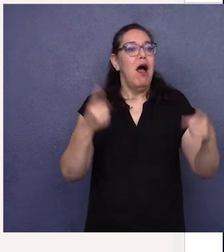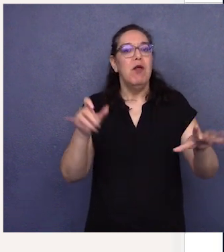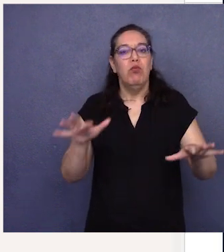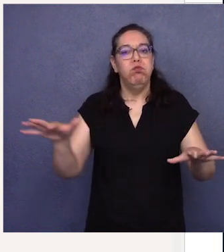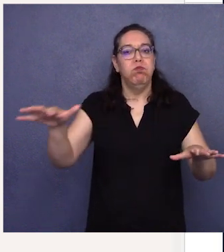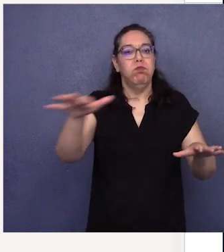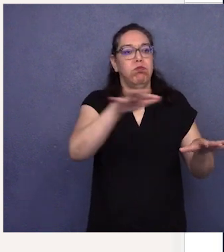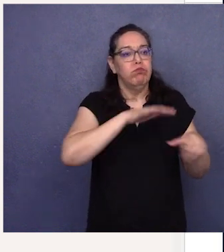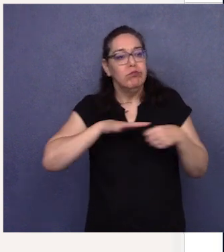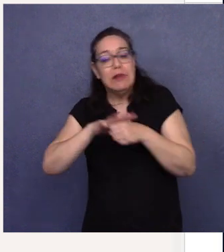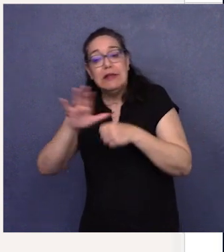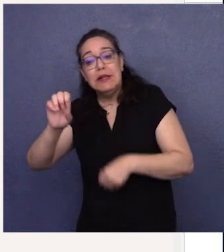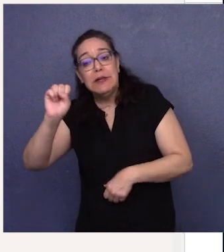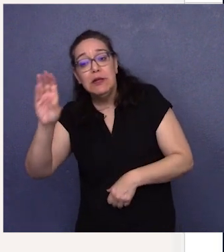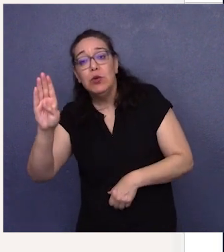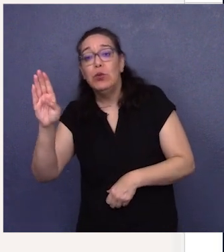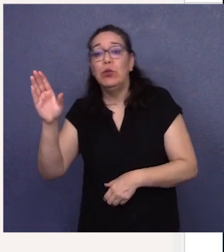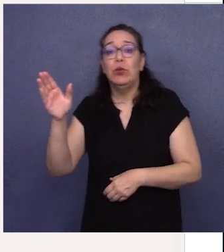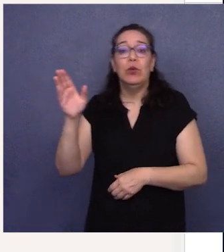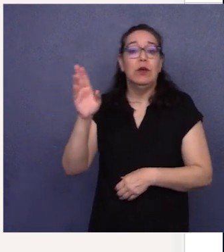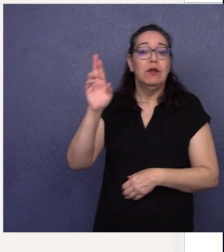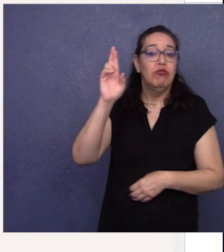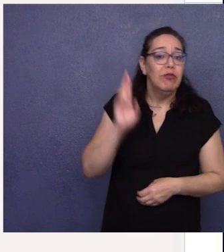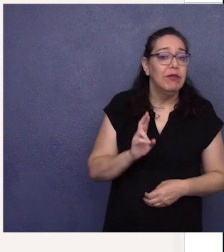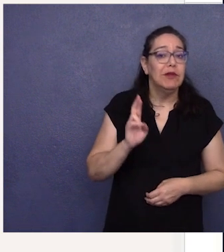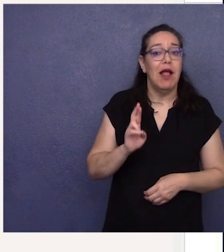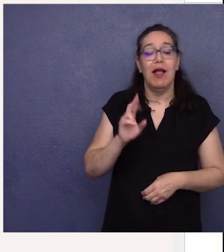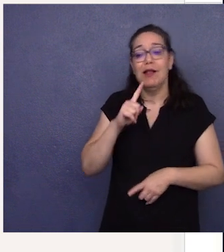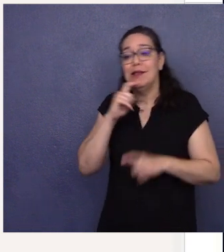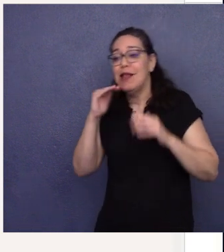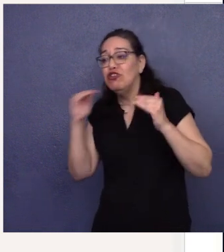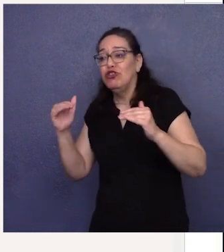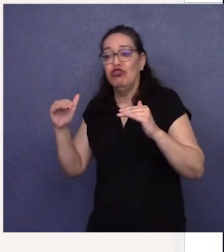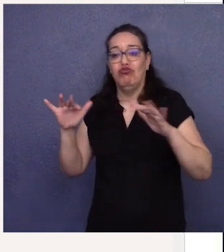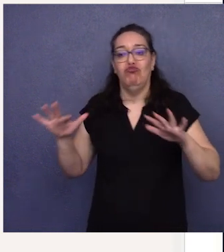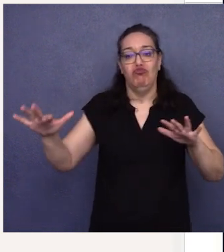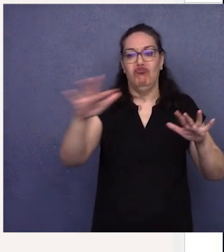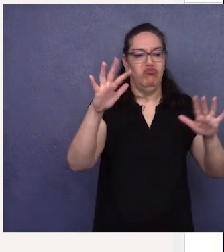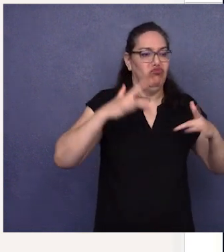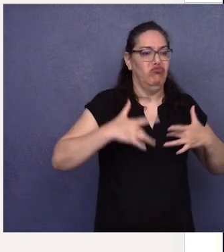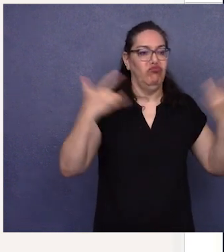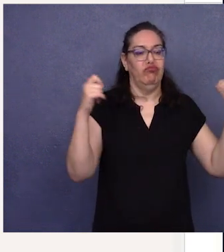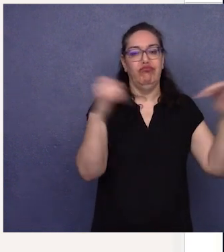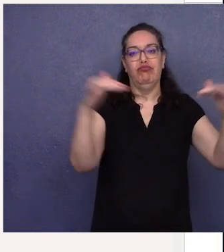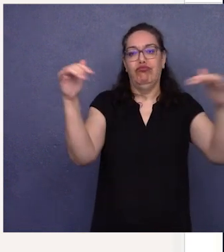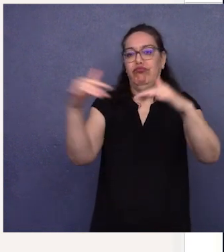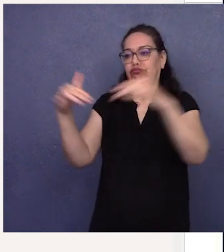going to be in San Bernardino, Riverside, or the desert area. So all of that